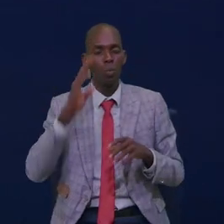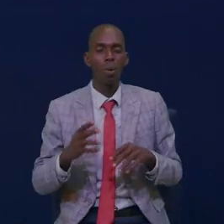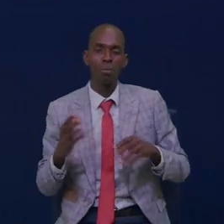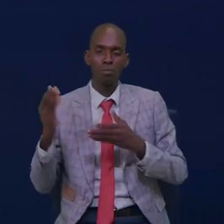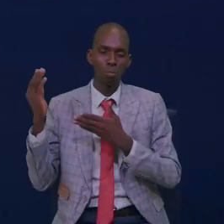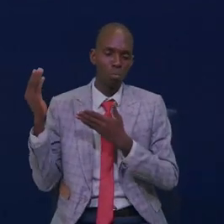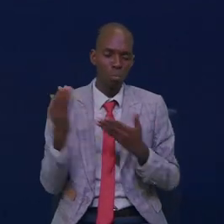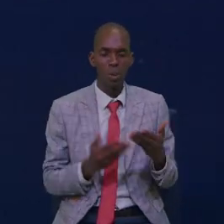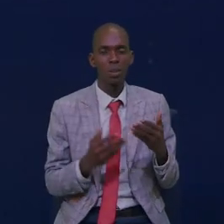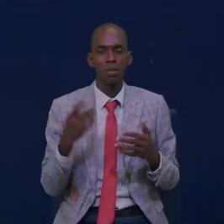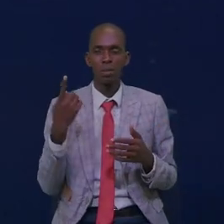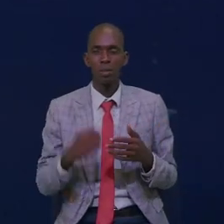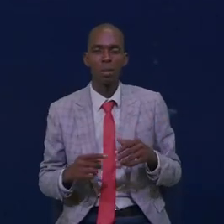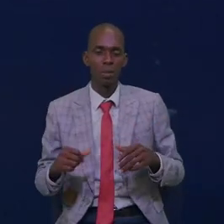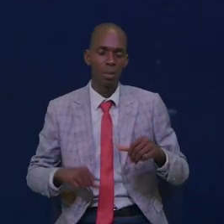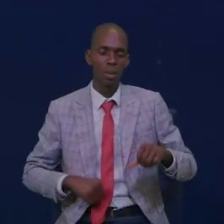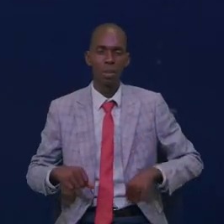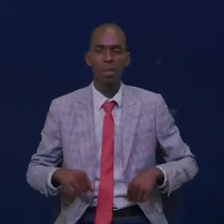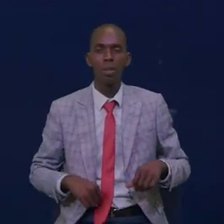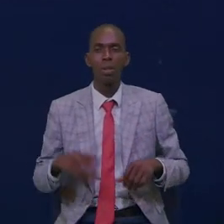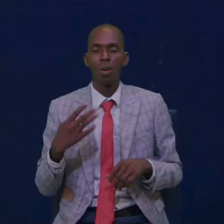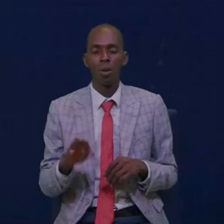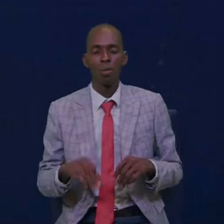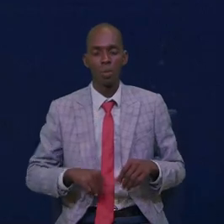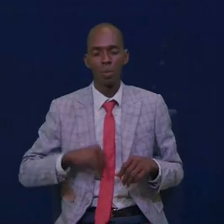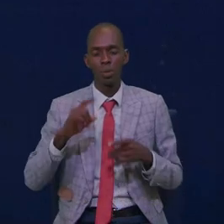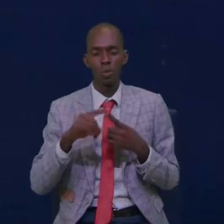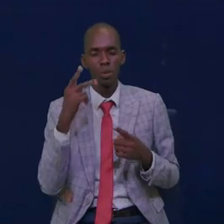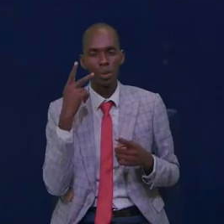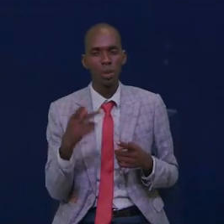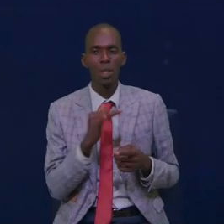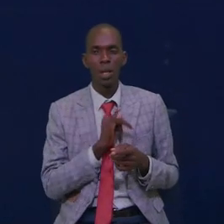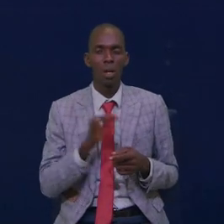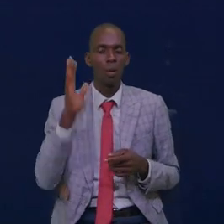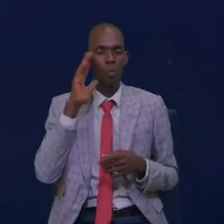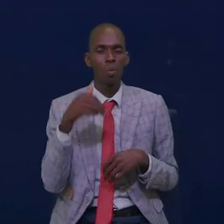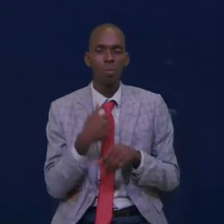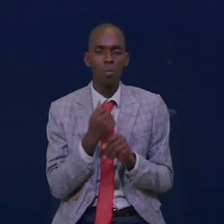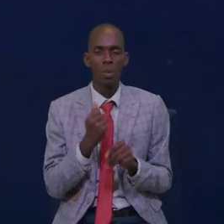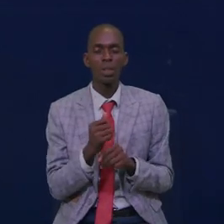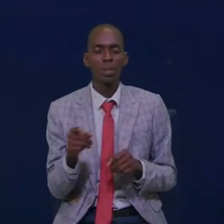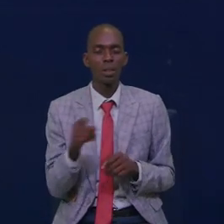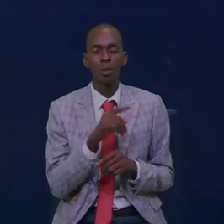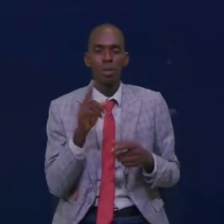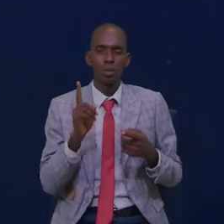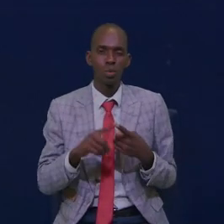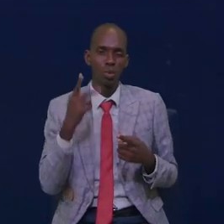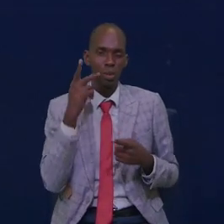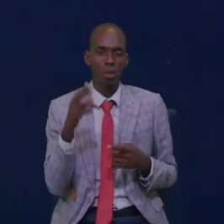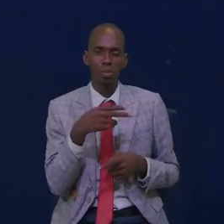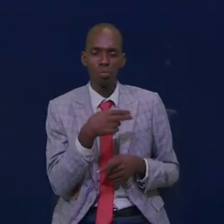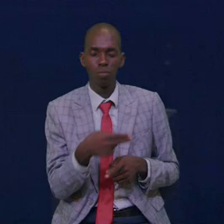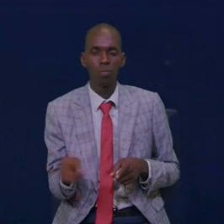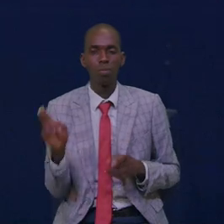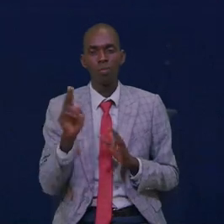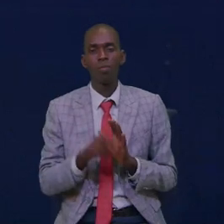arrogancy of the proud to cease, and I will lay low the haughtiness of the terrible. Look at verse